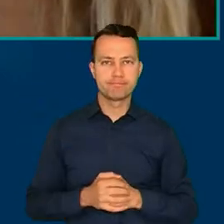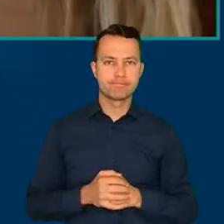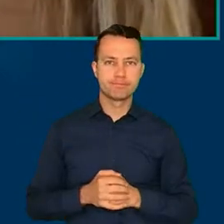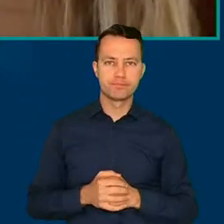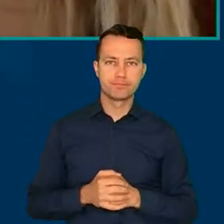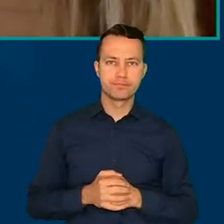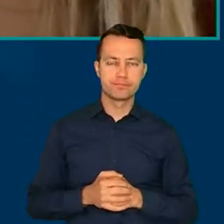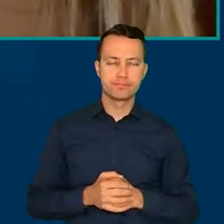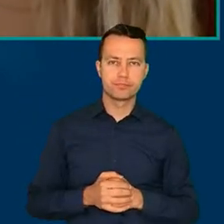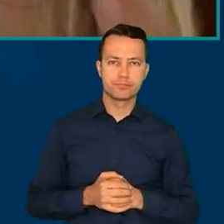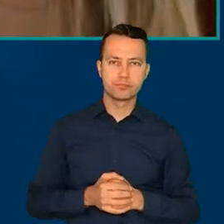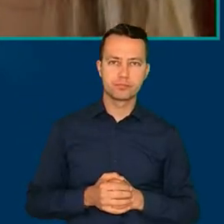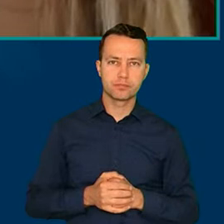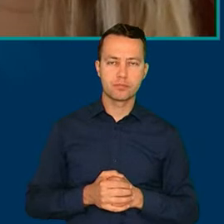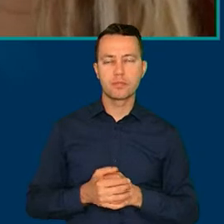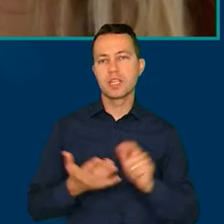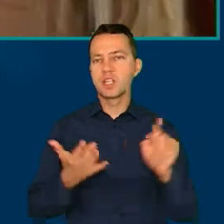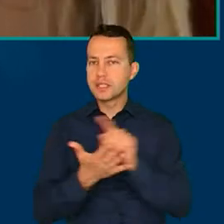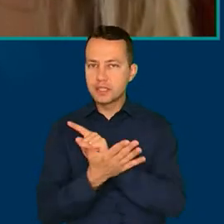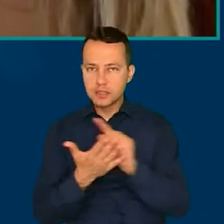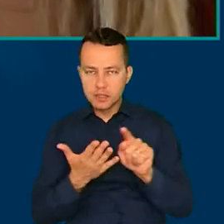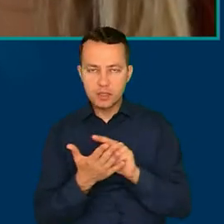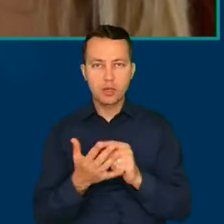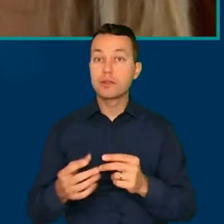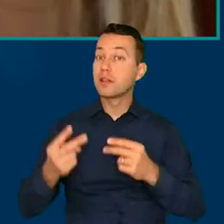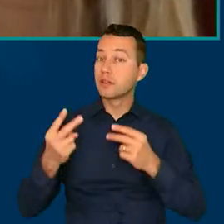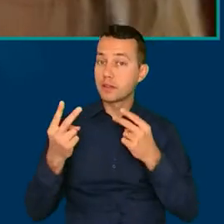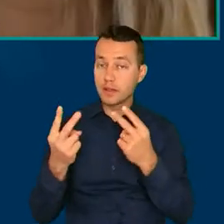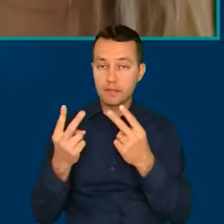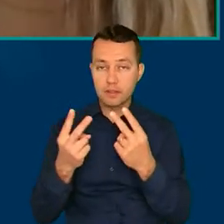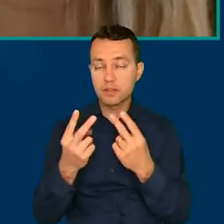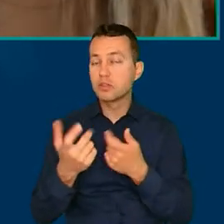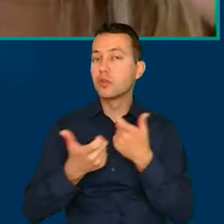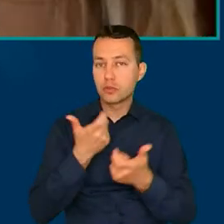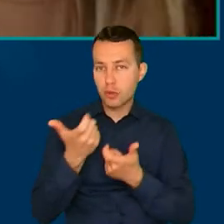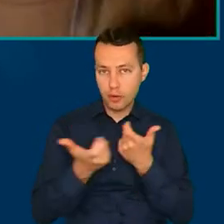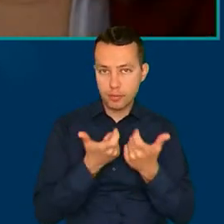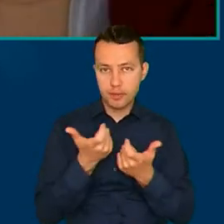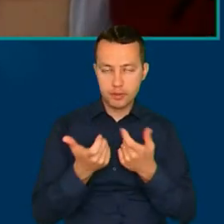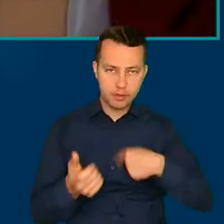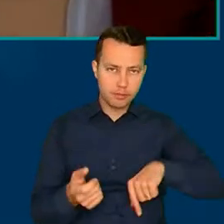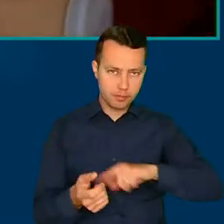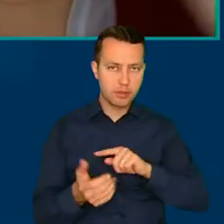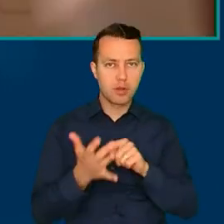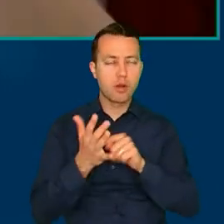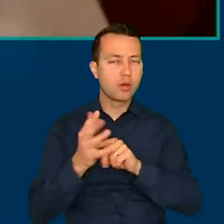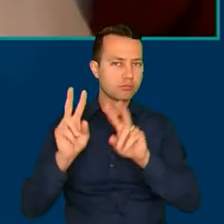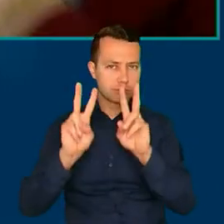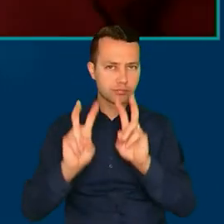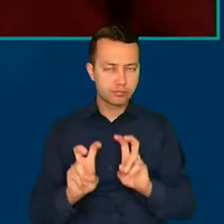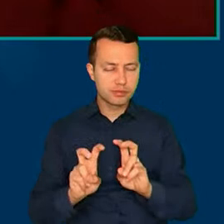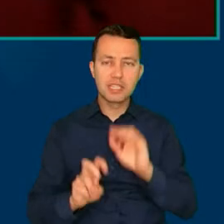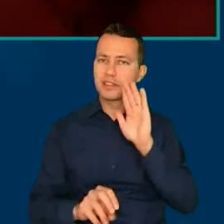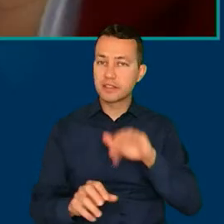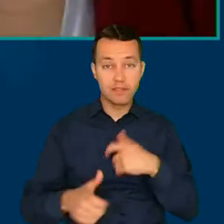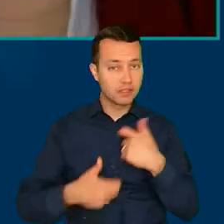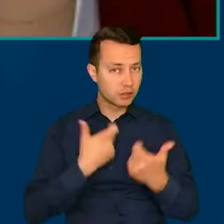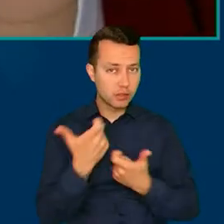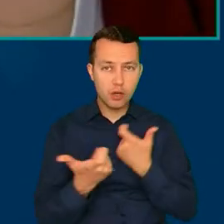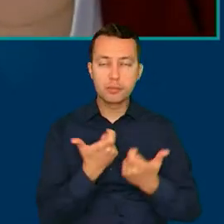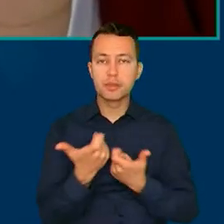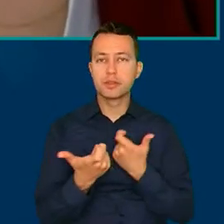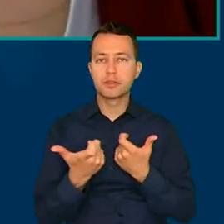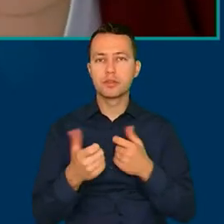we also recognize that even once you do that, you might be left, with a broad range of issues to tackle. And in that respect, your